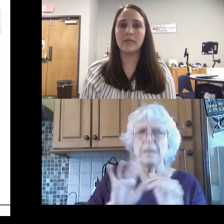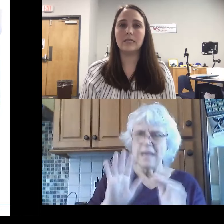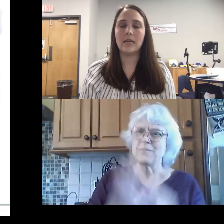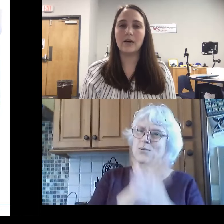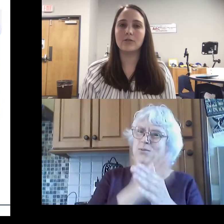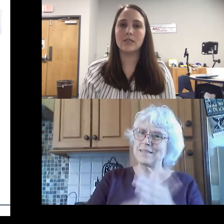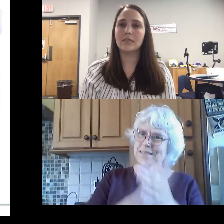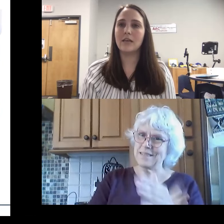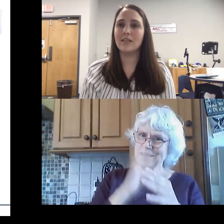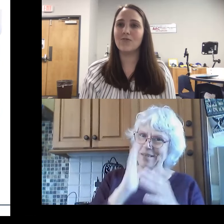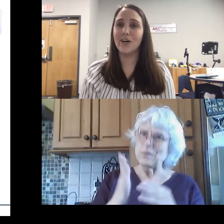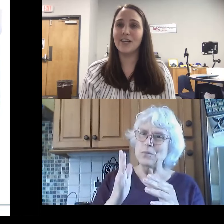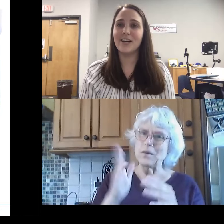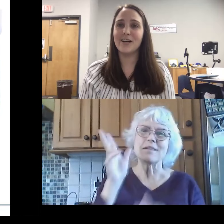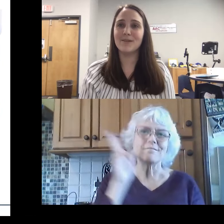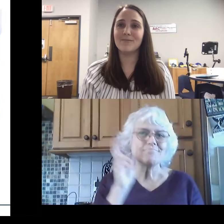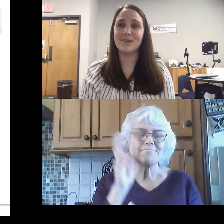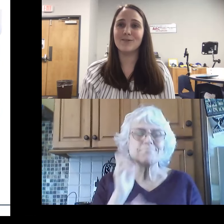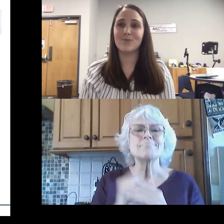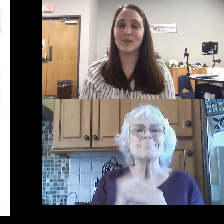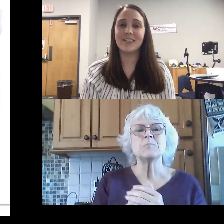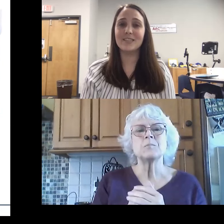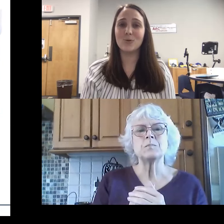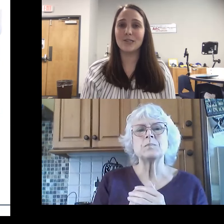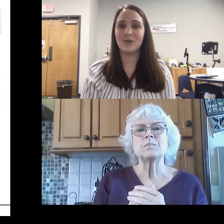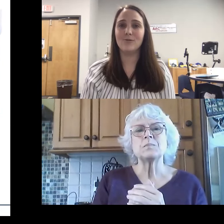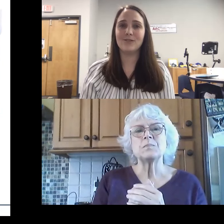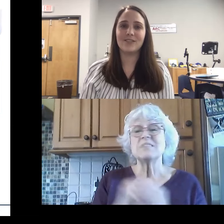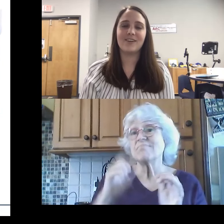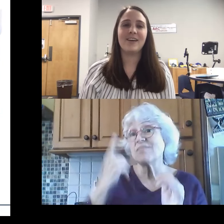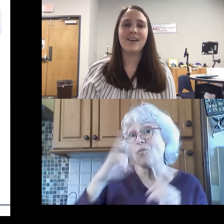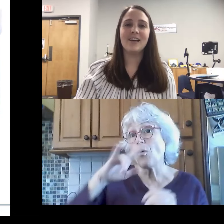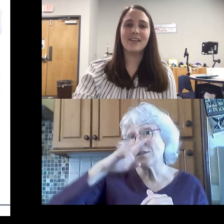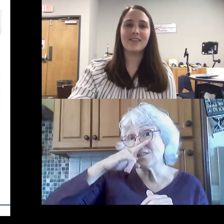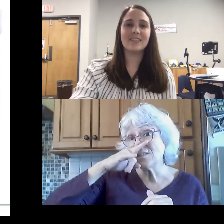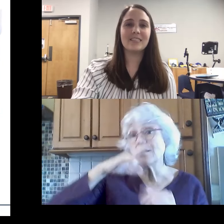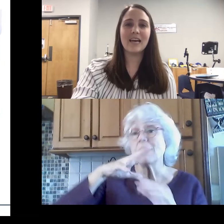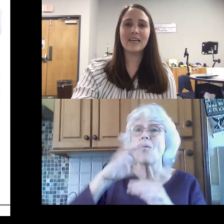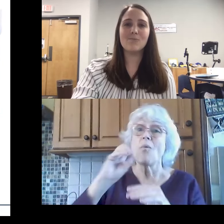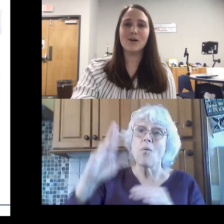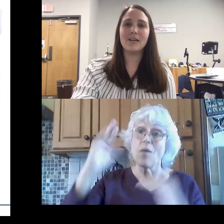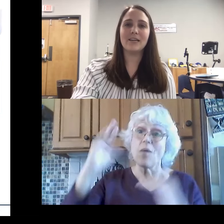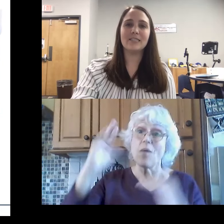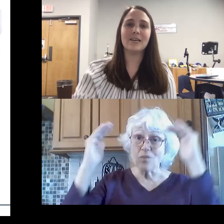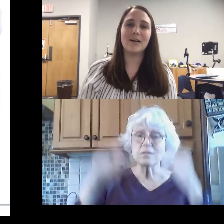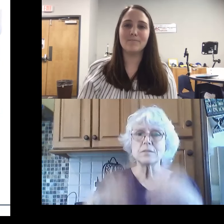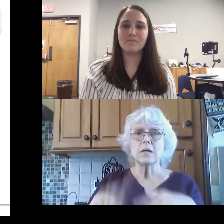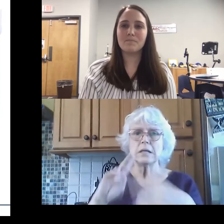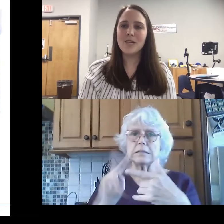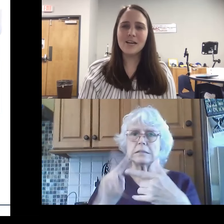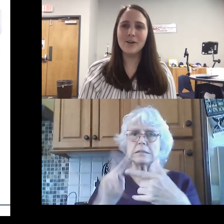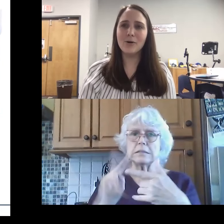ability styles and it's fun. It can be used with kids or adults. The second one is,